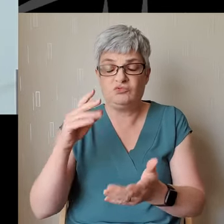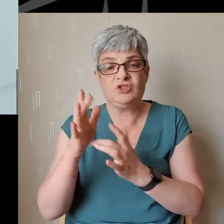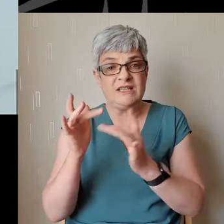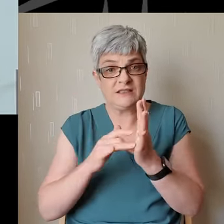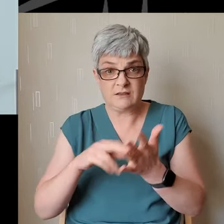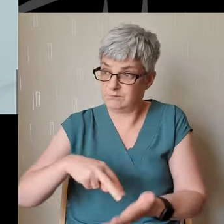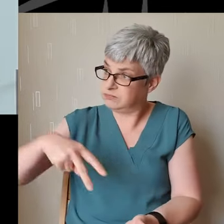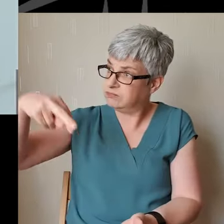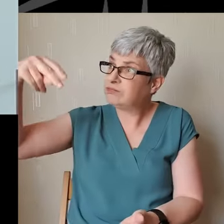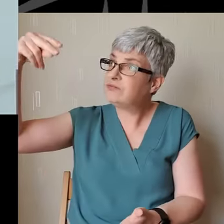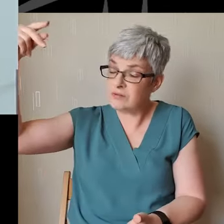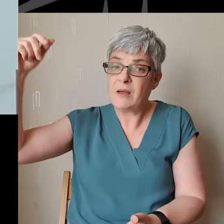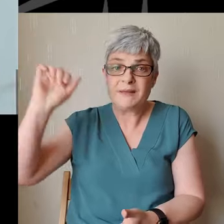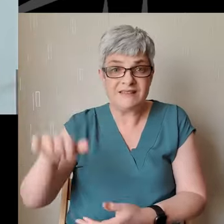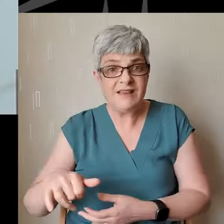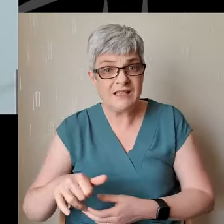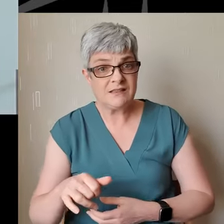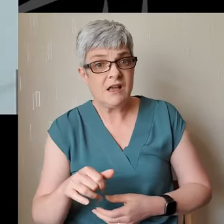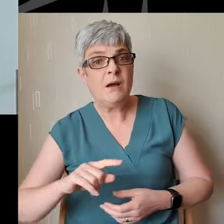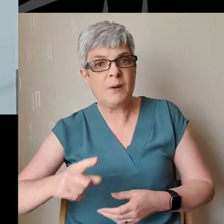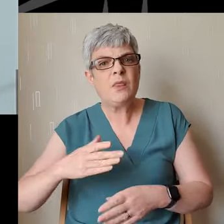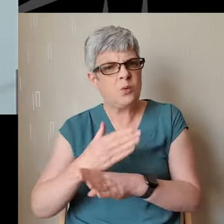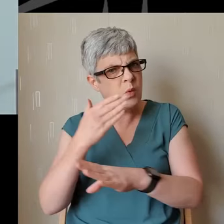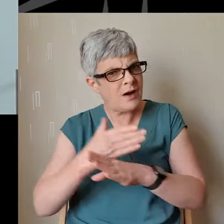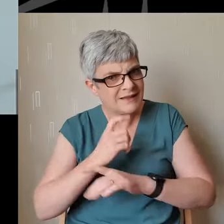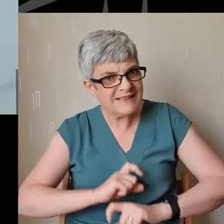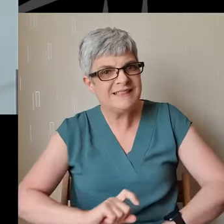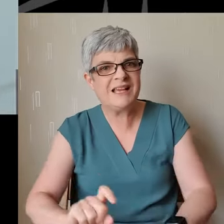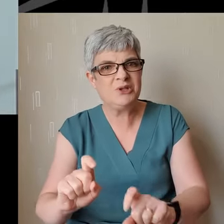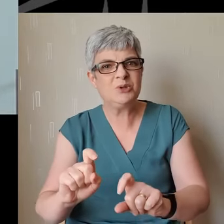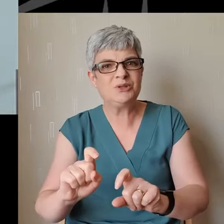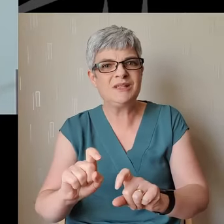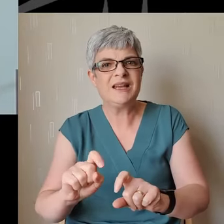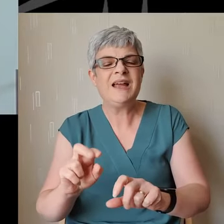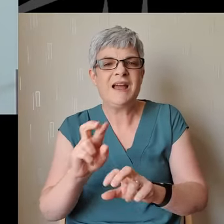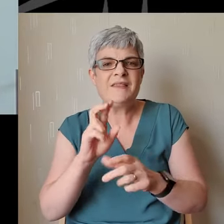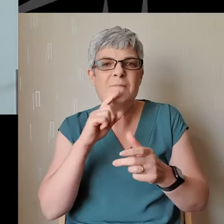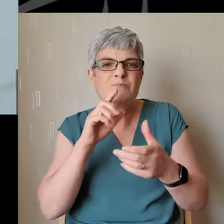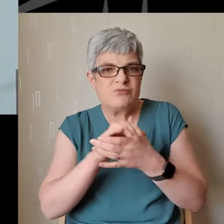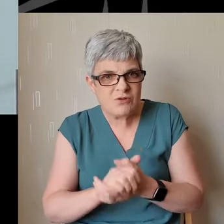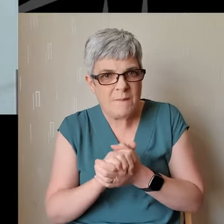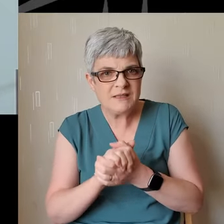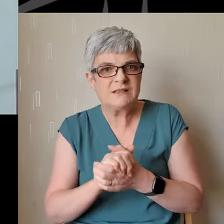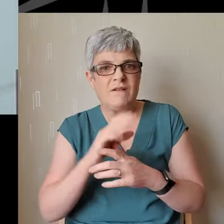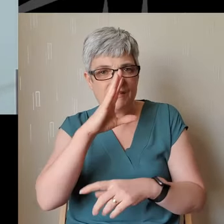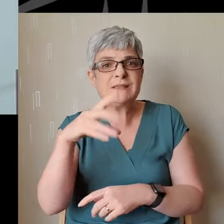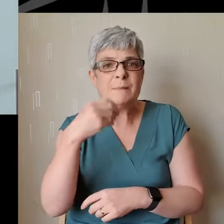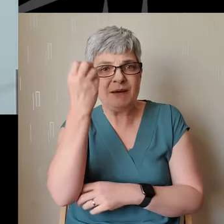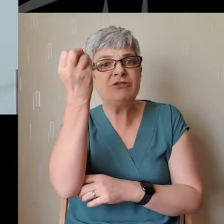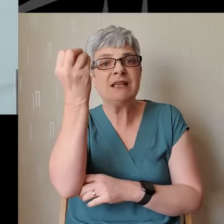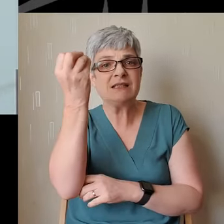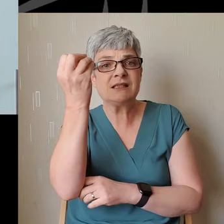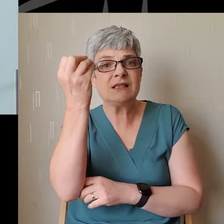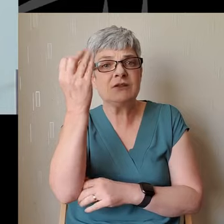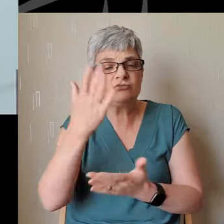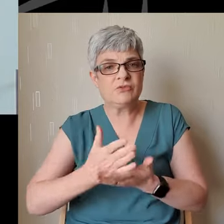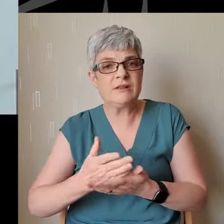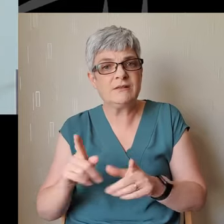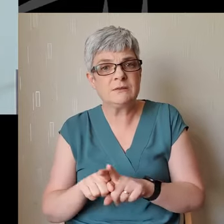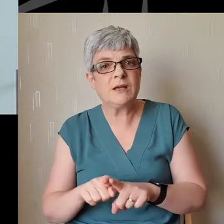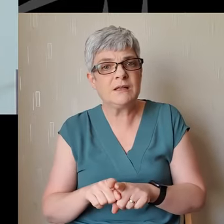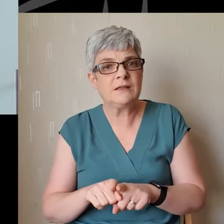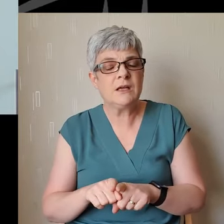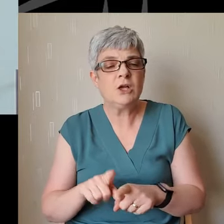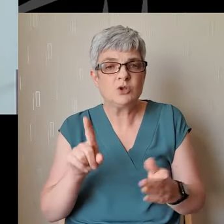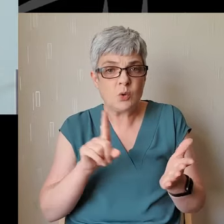gone, the work was going on and the promise of the Holy Spirit was being made real. And so Luke took